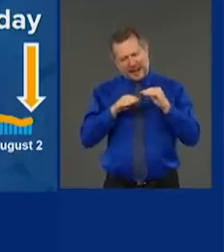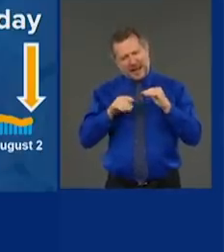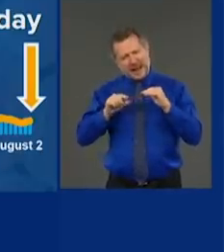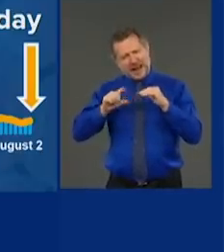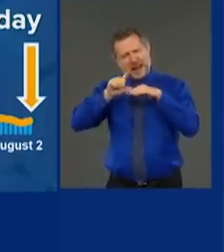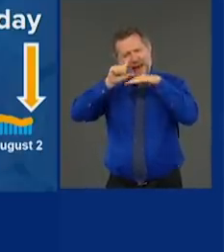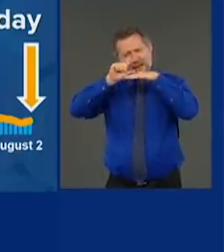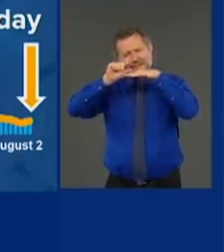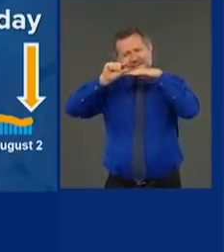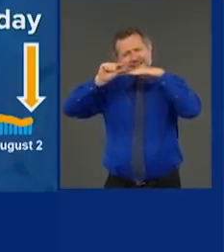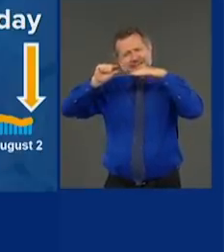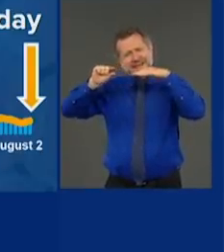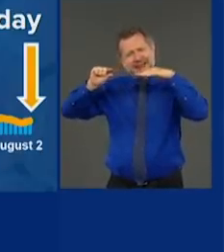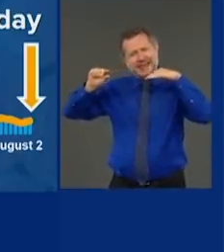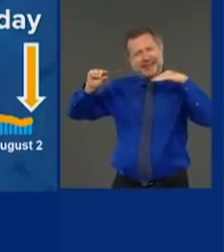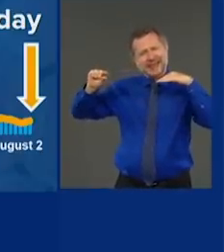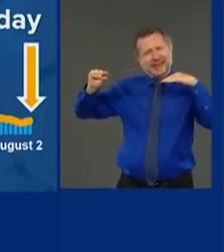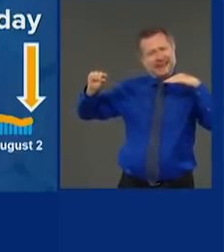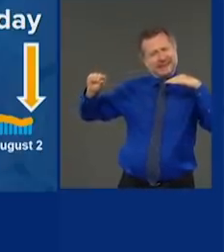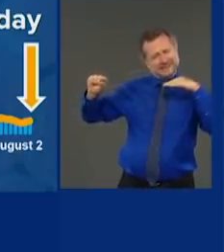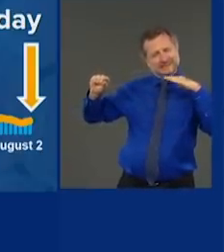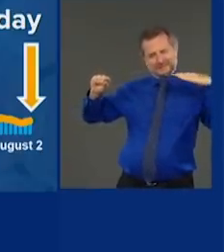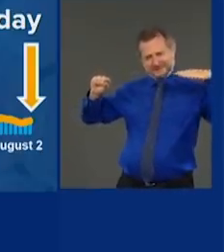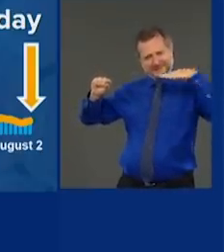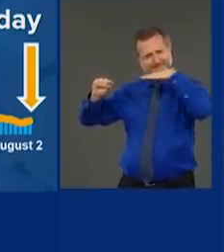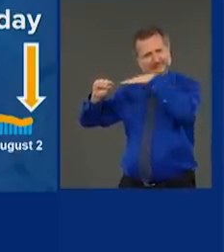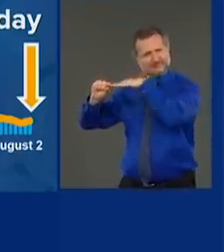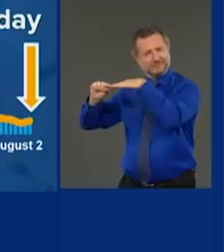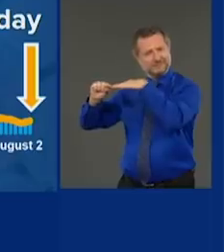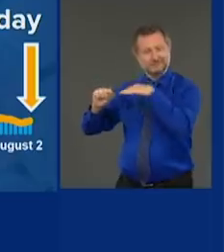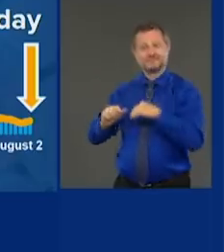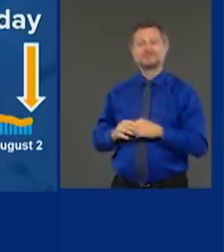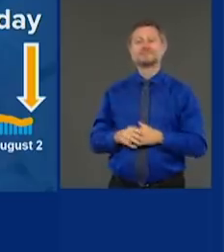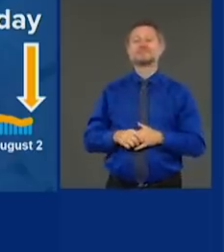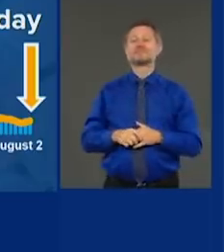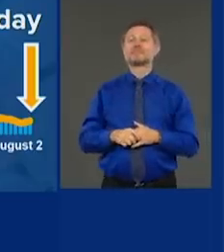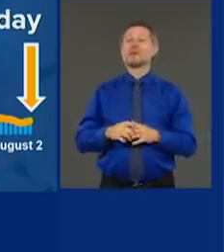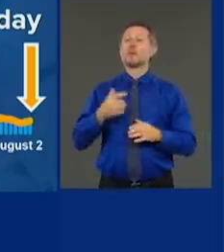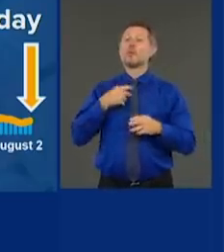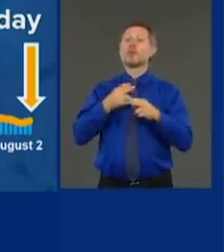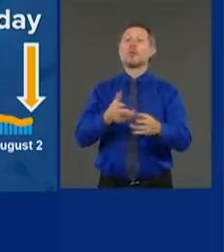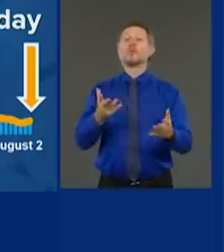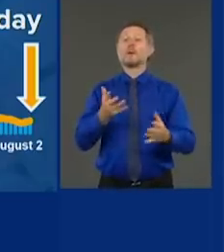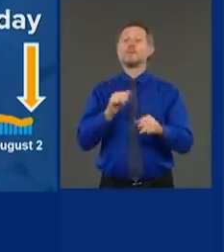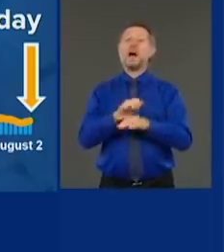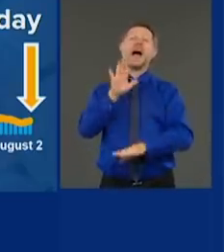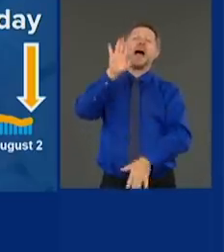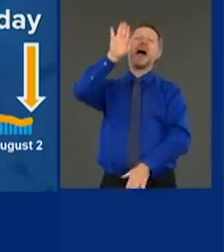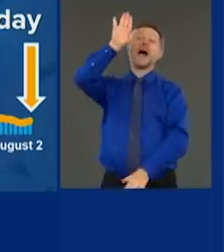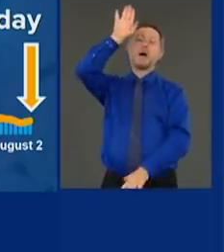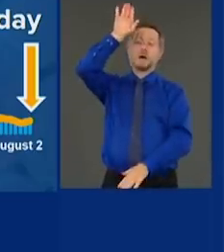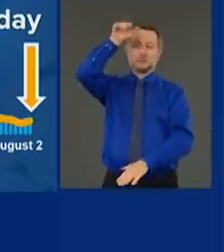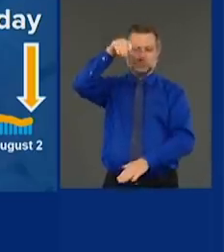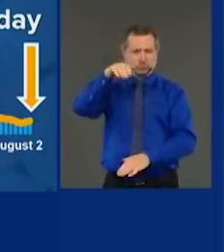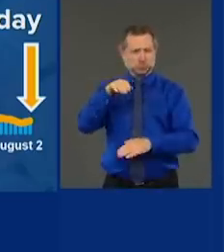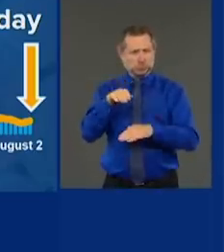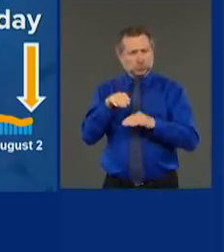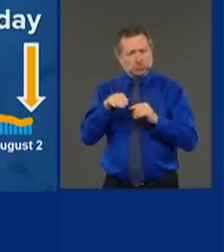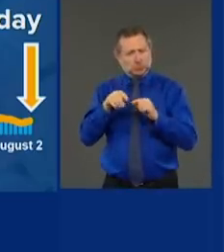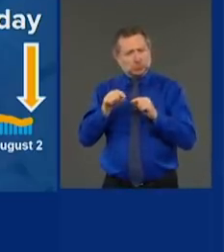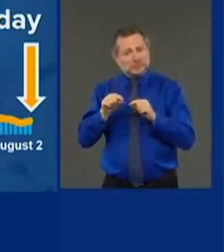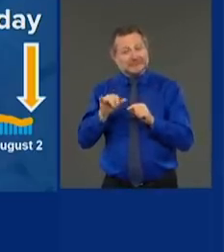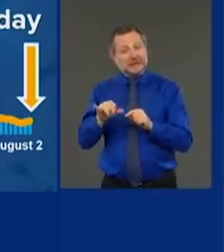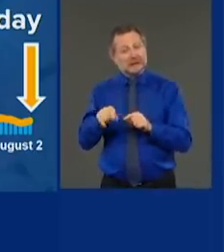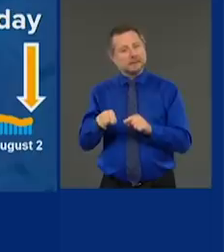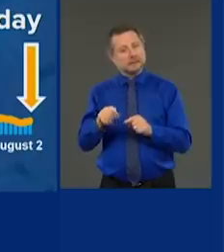of the mountain. We get to the same place. We just have different metaphorical images. But that's